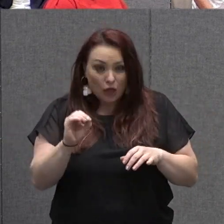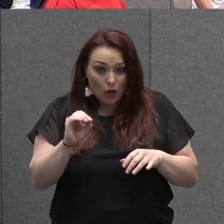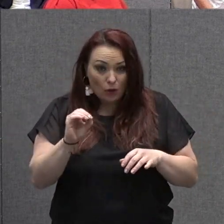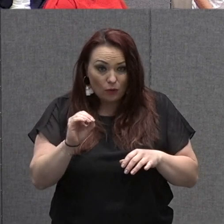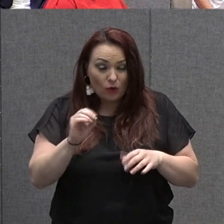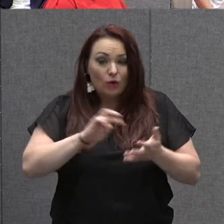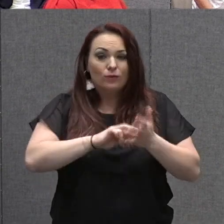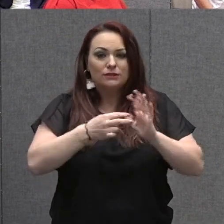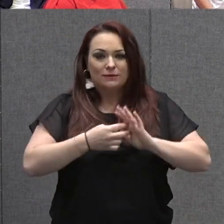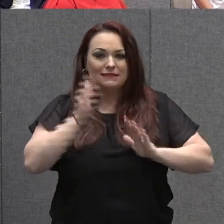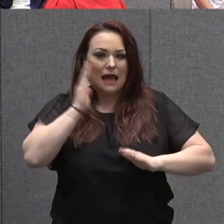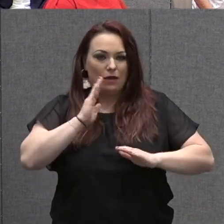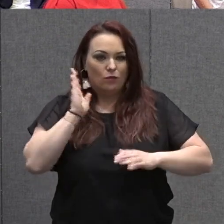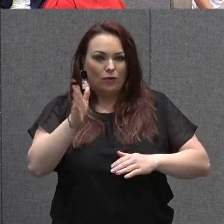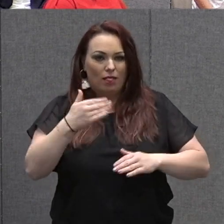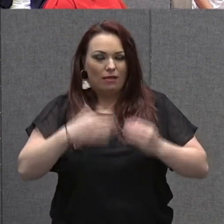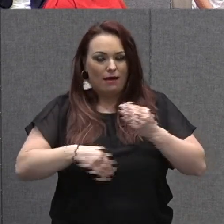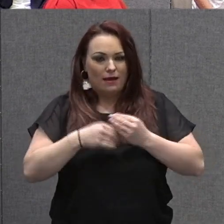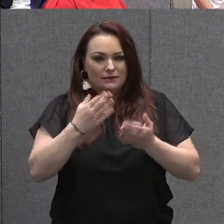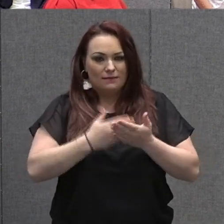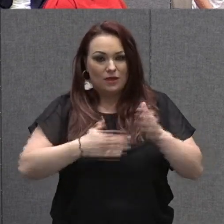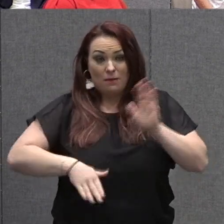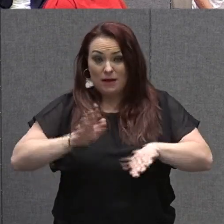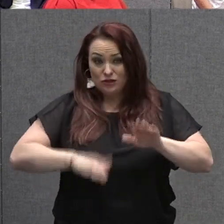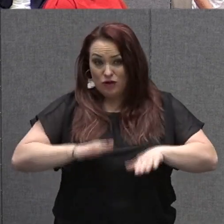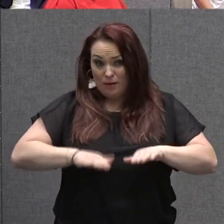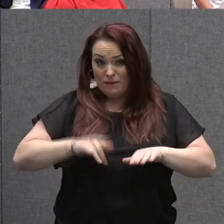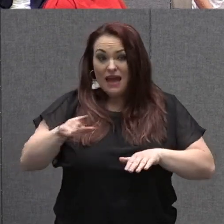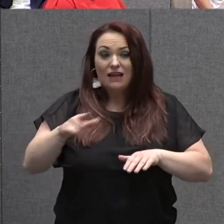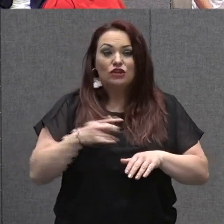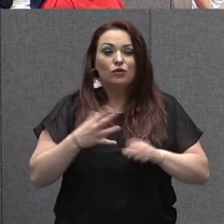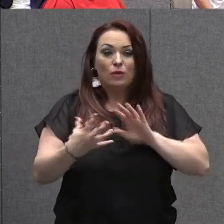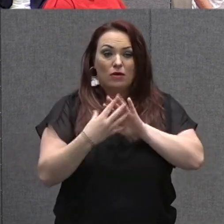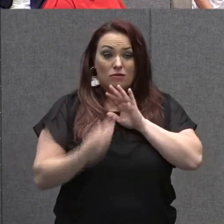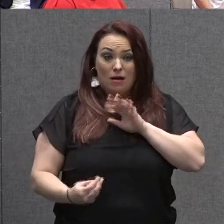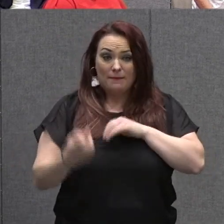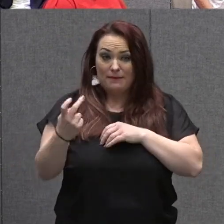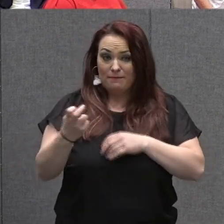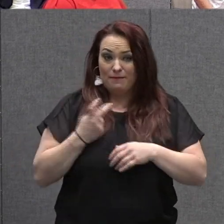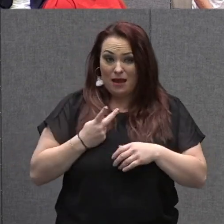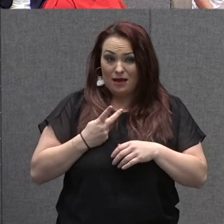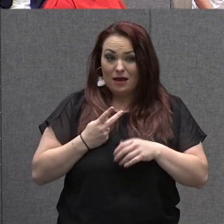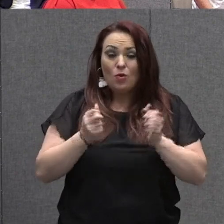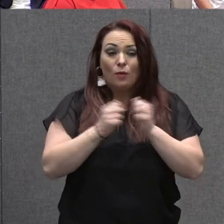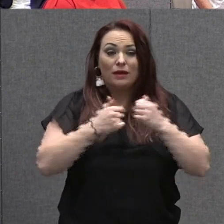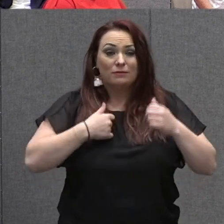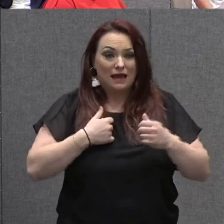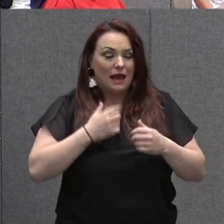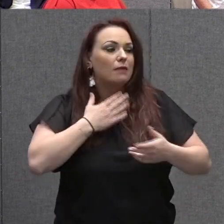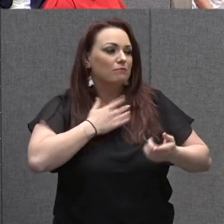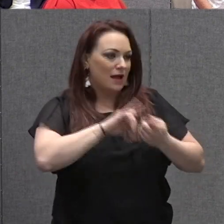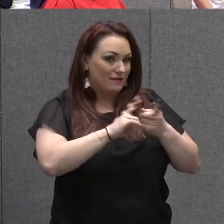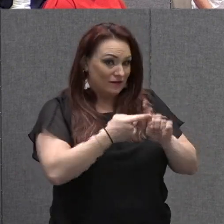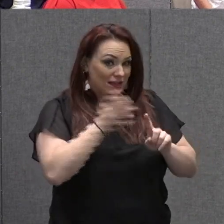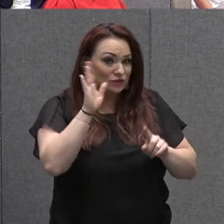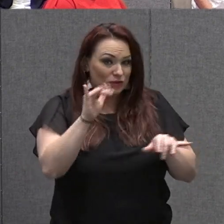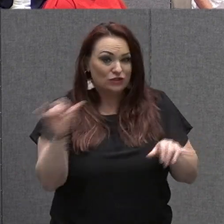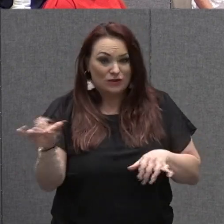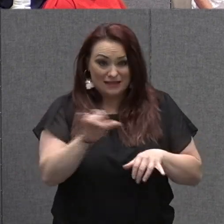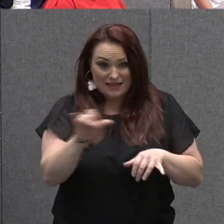am going to play something on my drum, and then you're going to play it back to me, and all my friends here, they're going to copy me as well. Are you